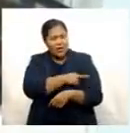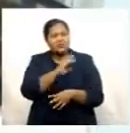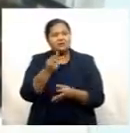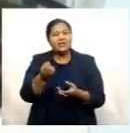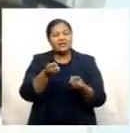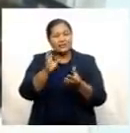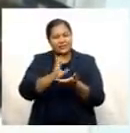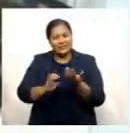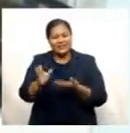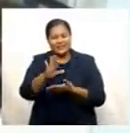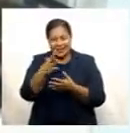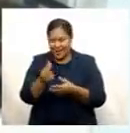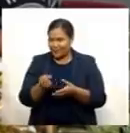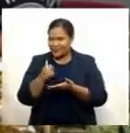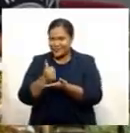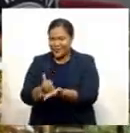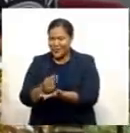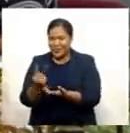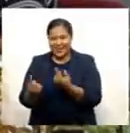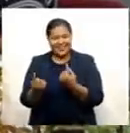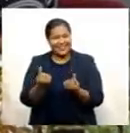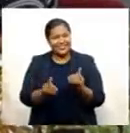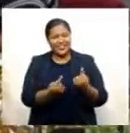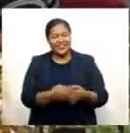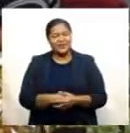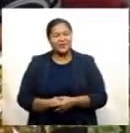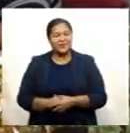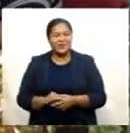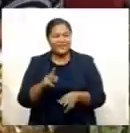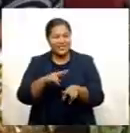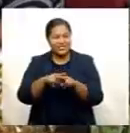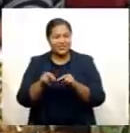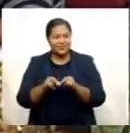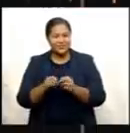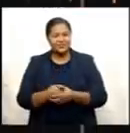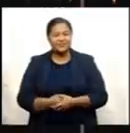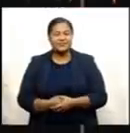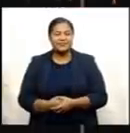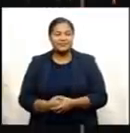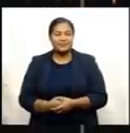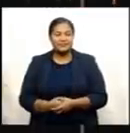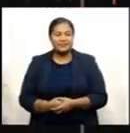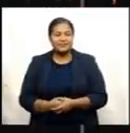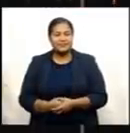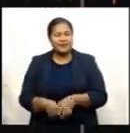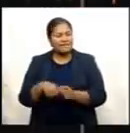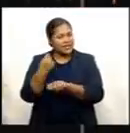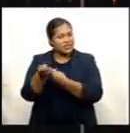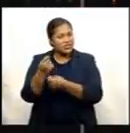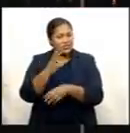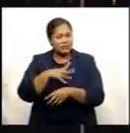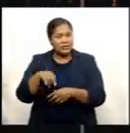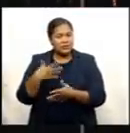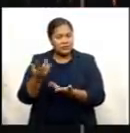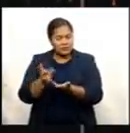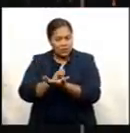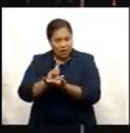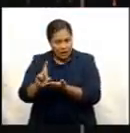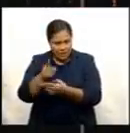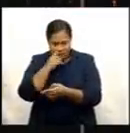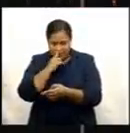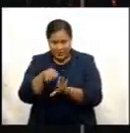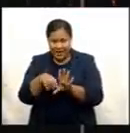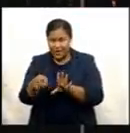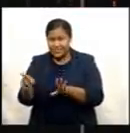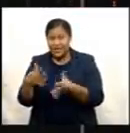help fellow Fijians. Apinisong Ndowu, FBC News. The Fisheries Ministry has clarified people